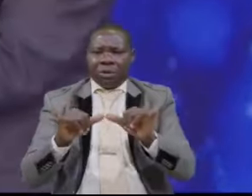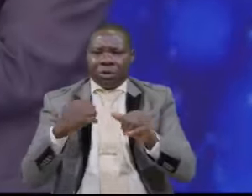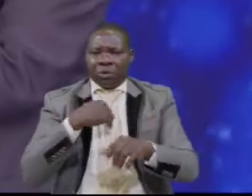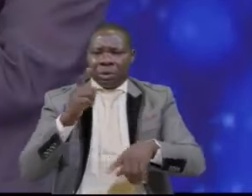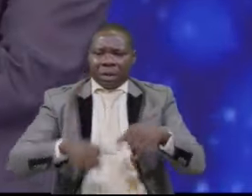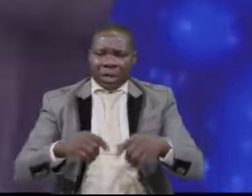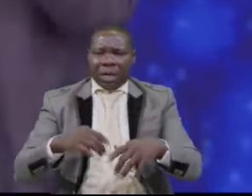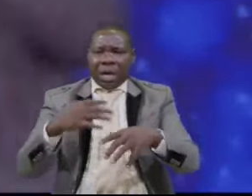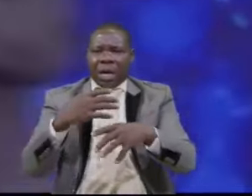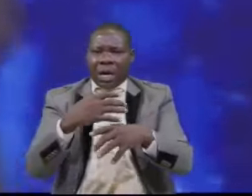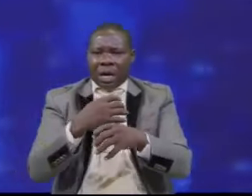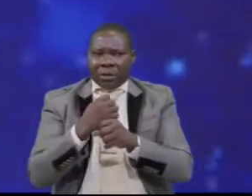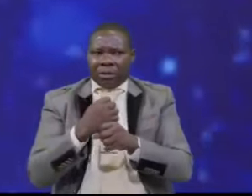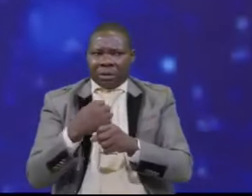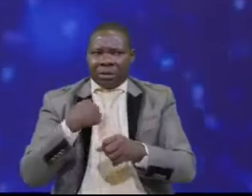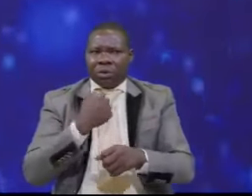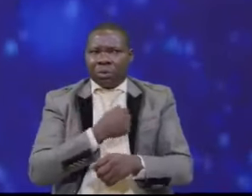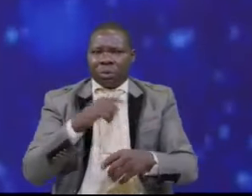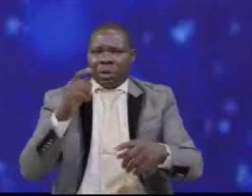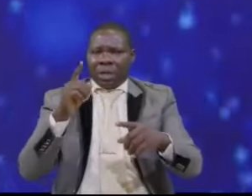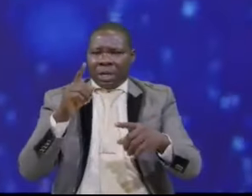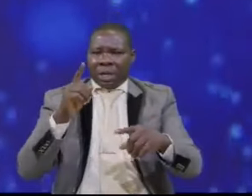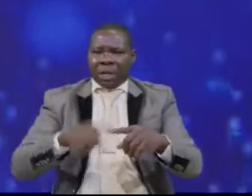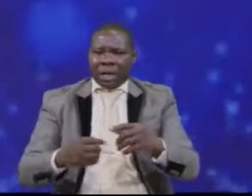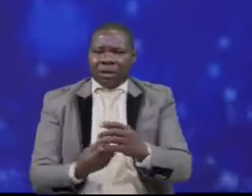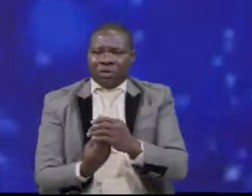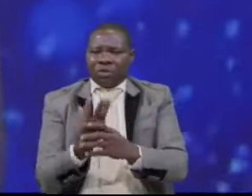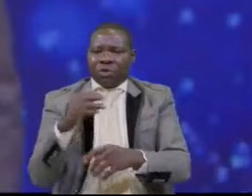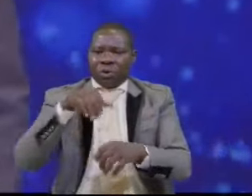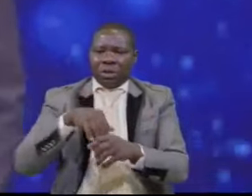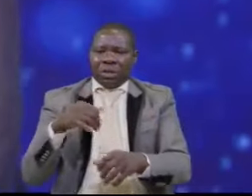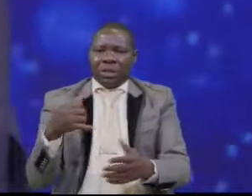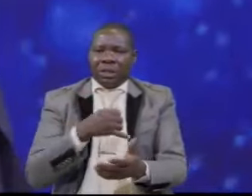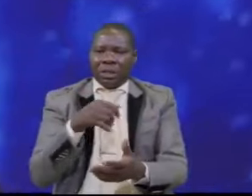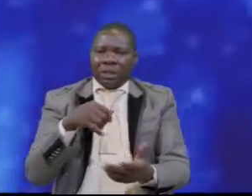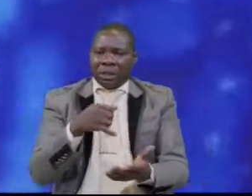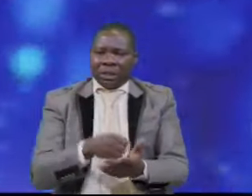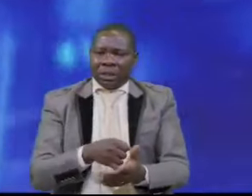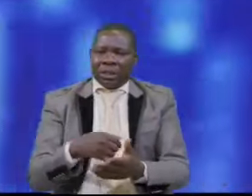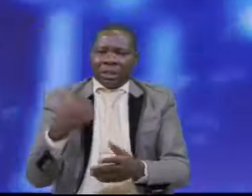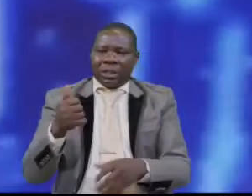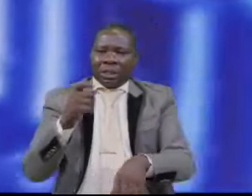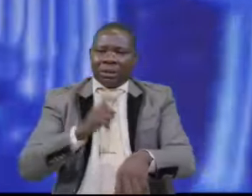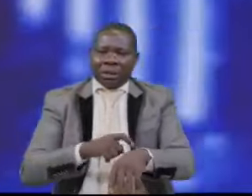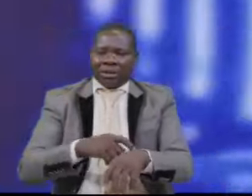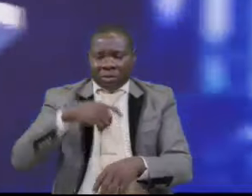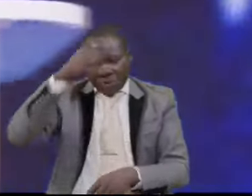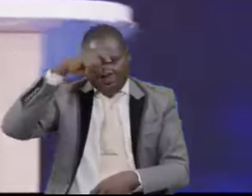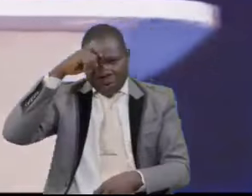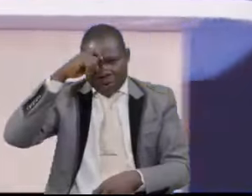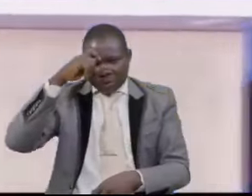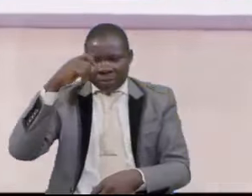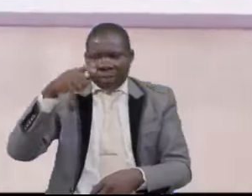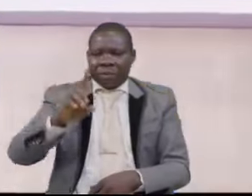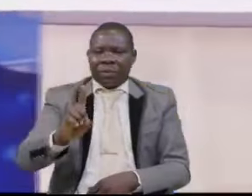grow in that. 10 times wiser. Look at Daniel. Daniel in chapter 1.